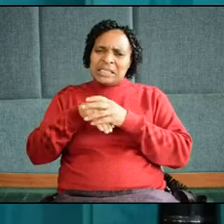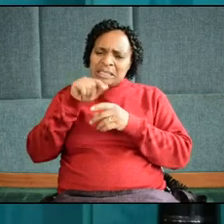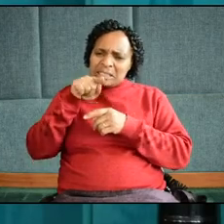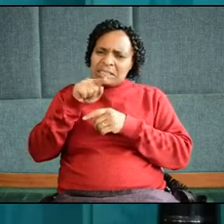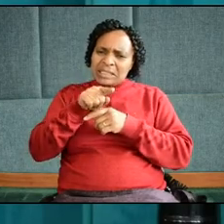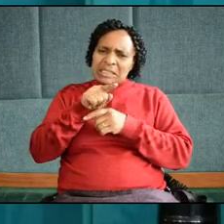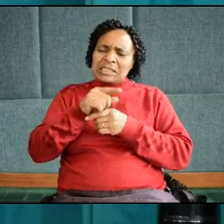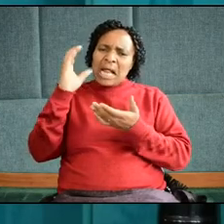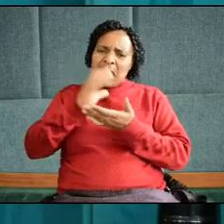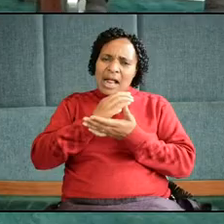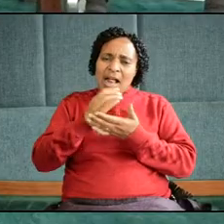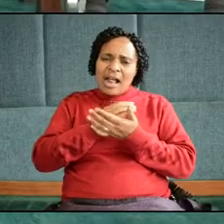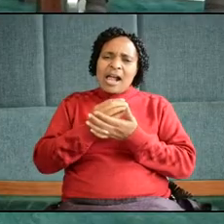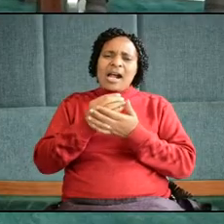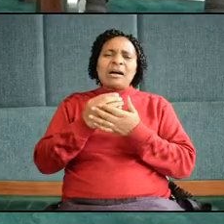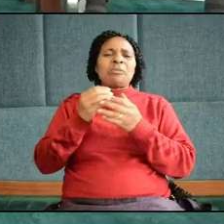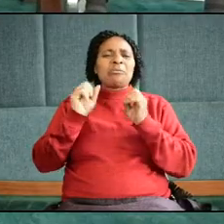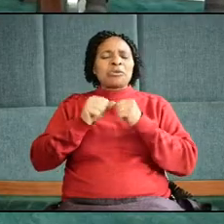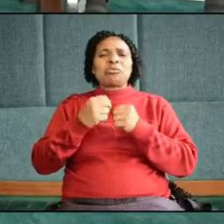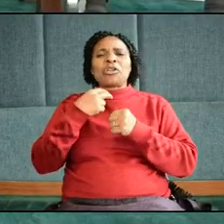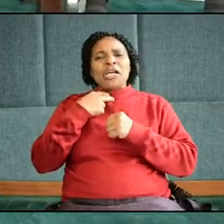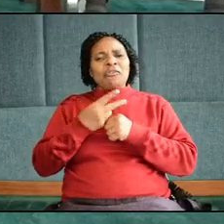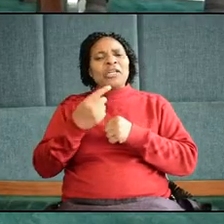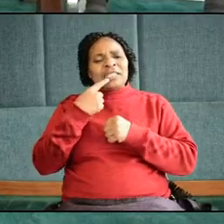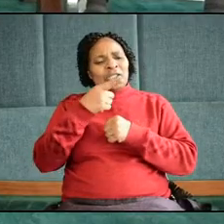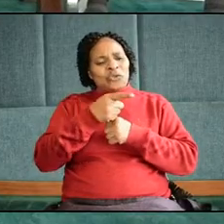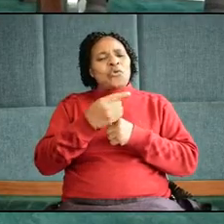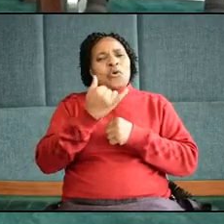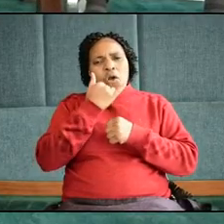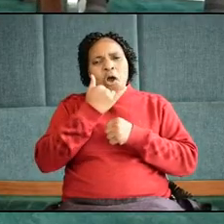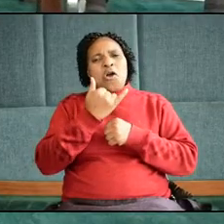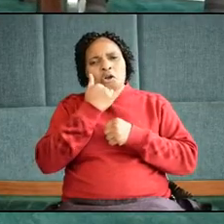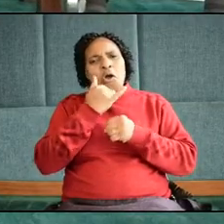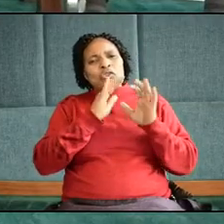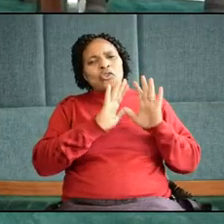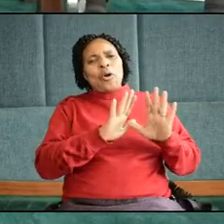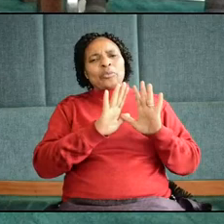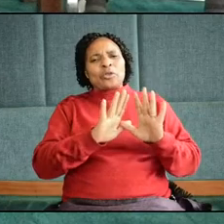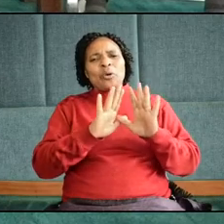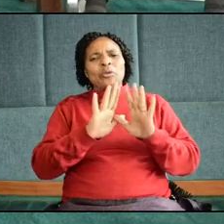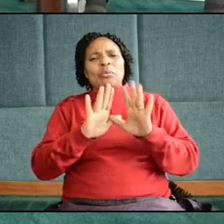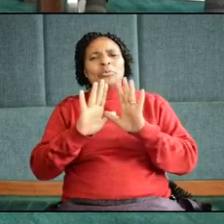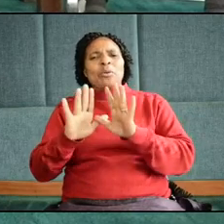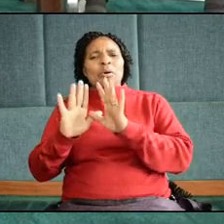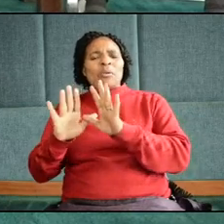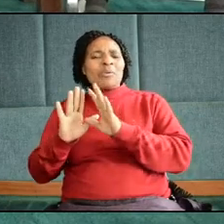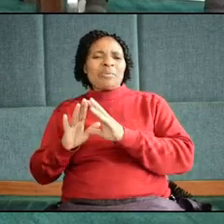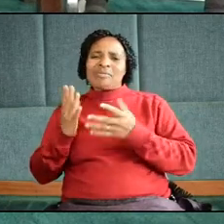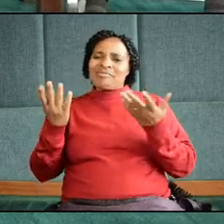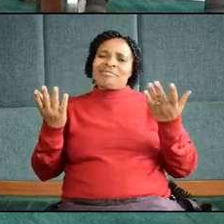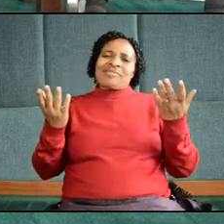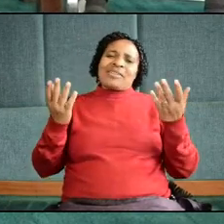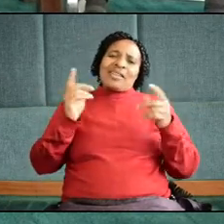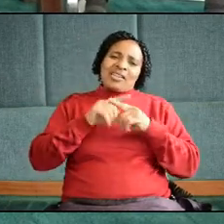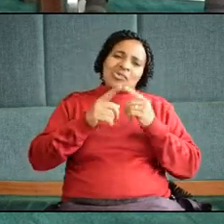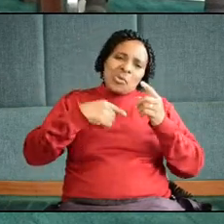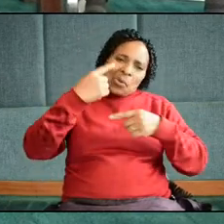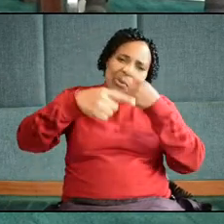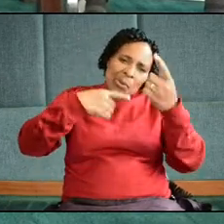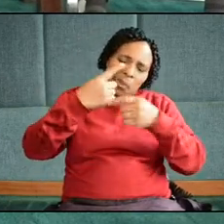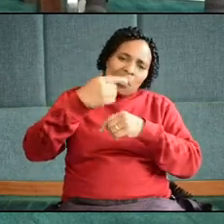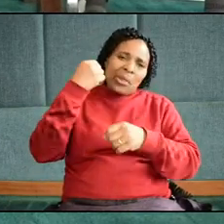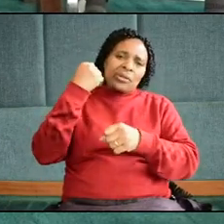is fully in it. So the voice that tells you that this is wrong, stops talking. Yeah, basically stops talking. You just do it without